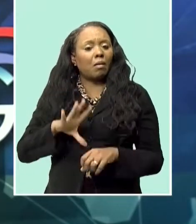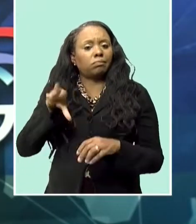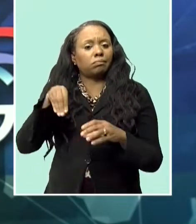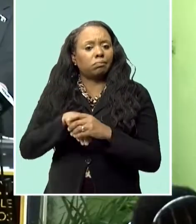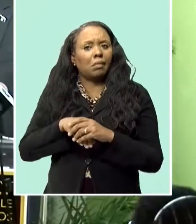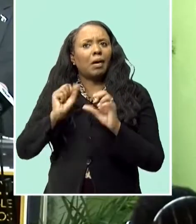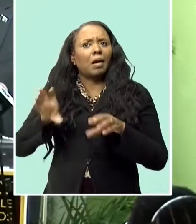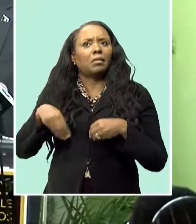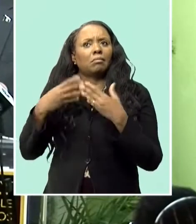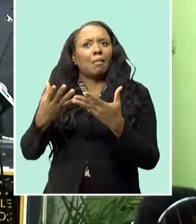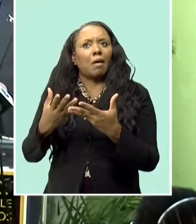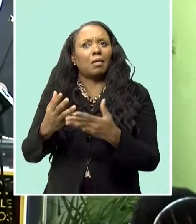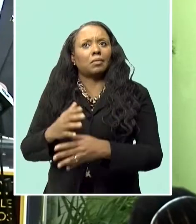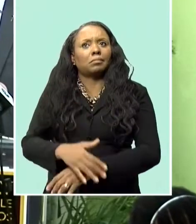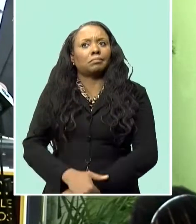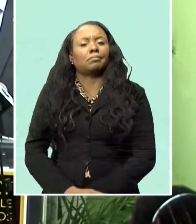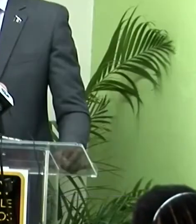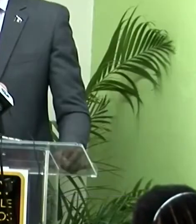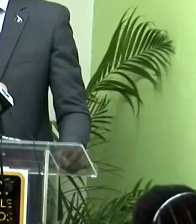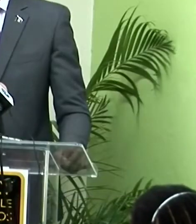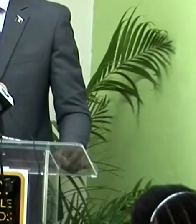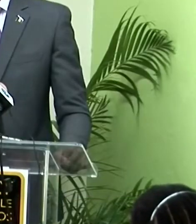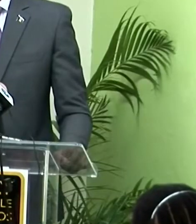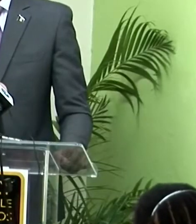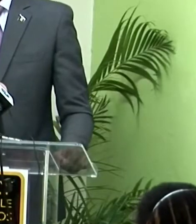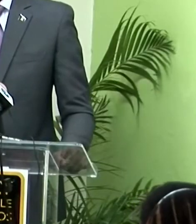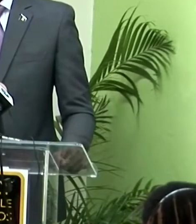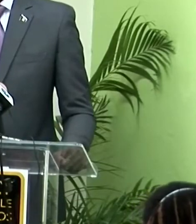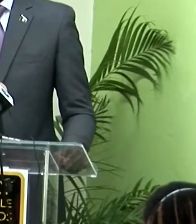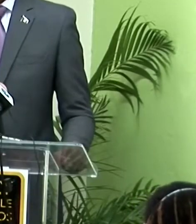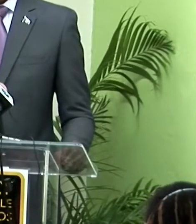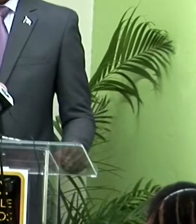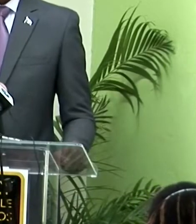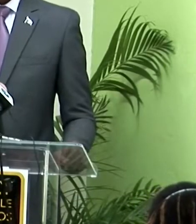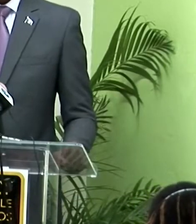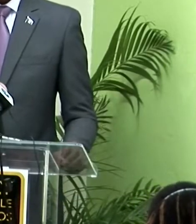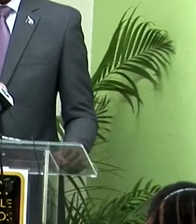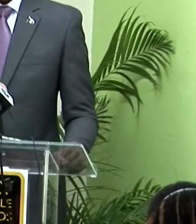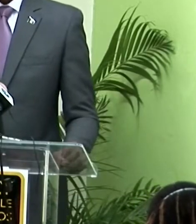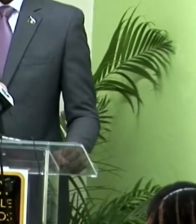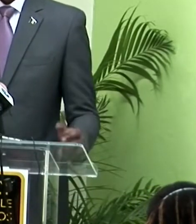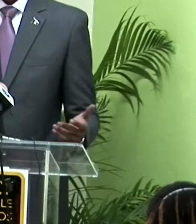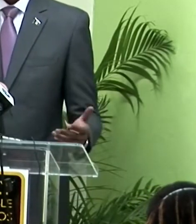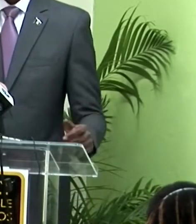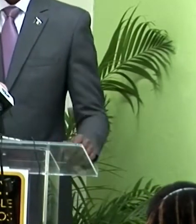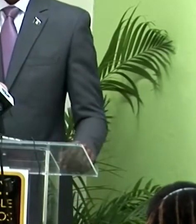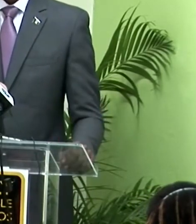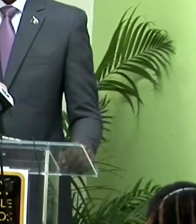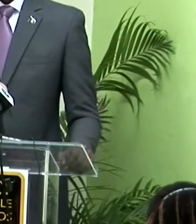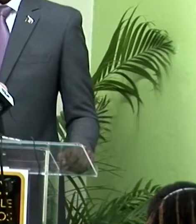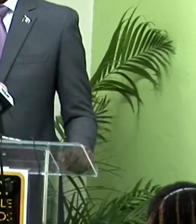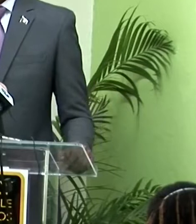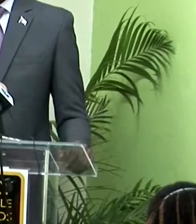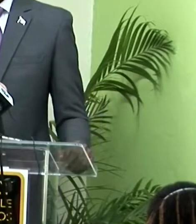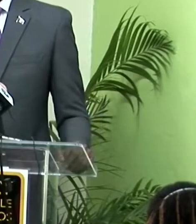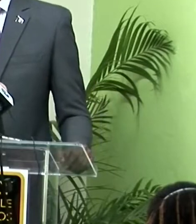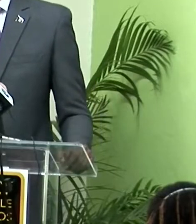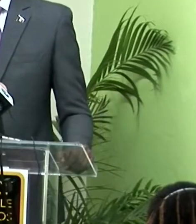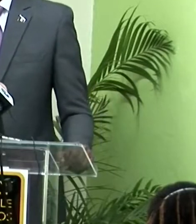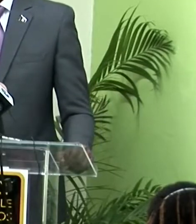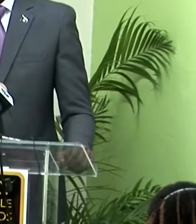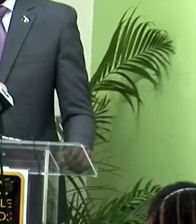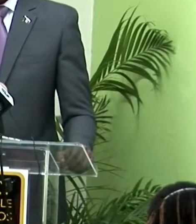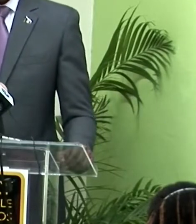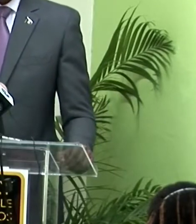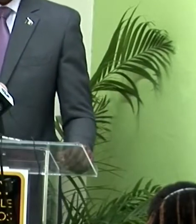the company's overall success. Making reasonable adjustments to the workplace can